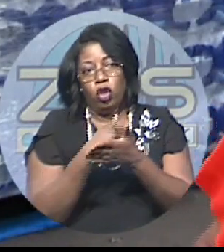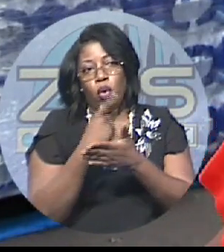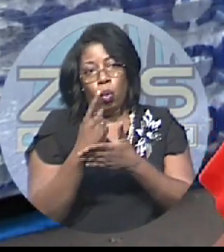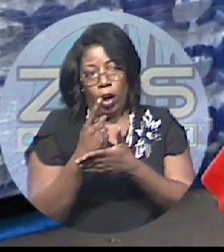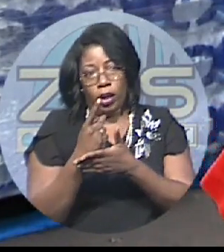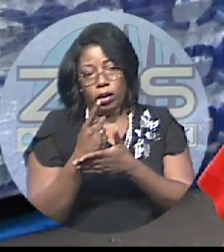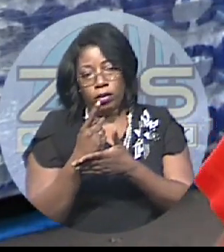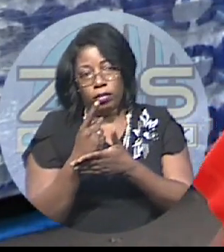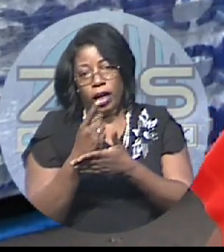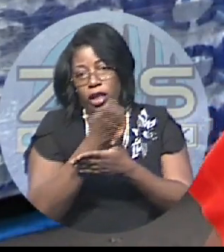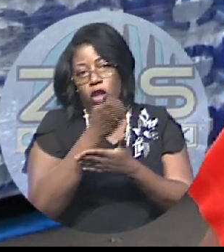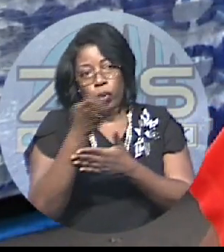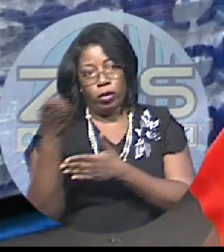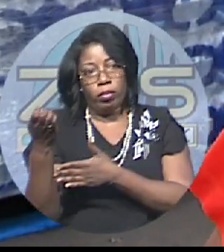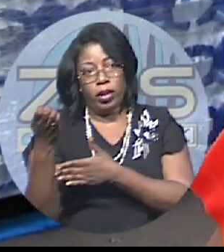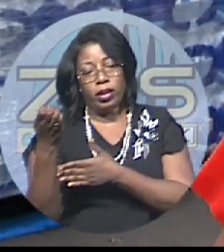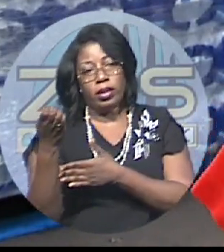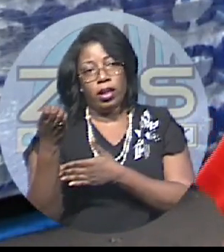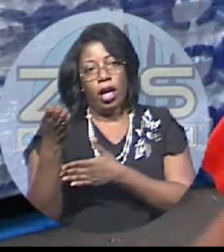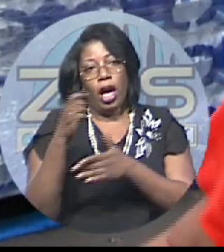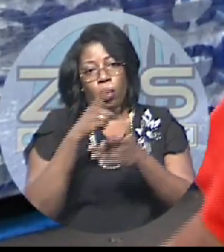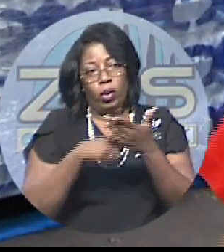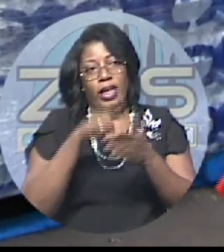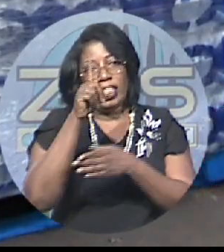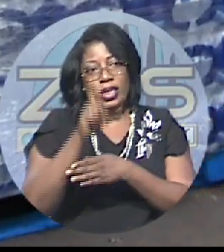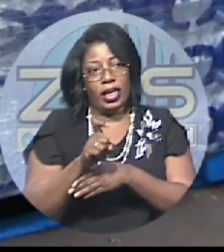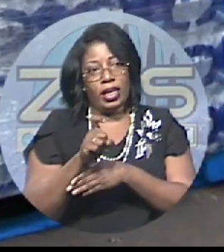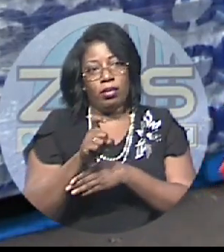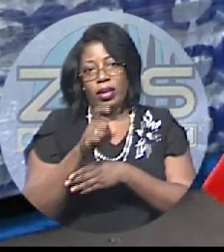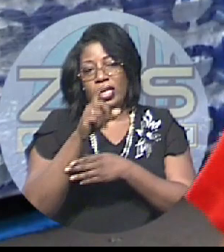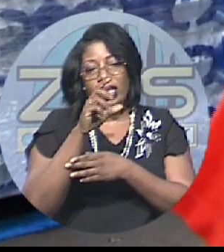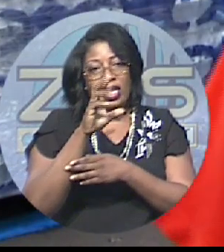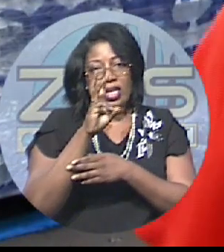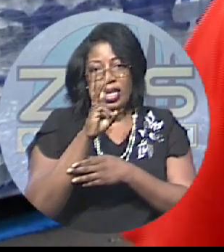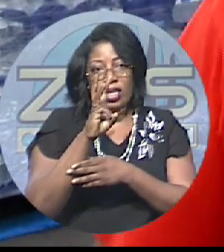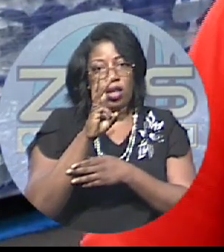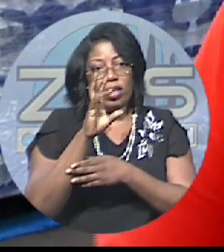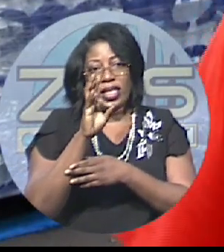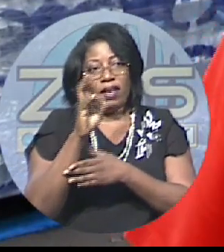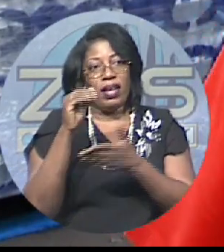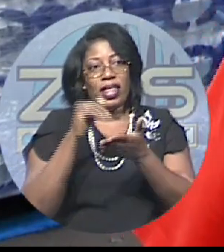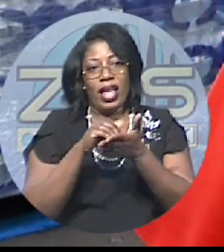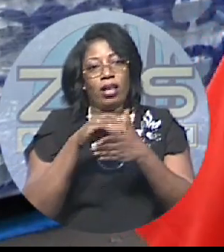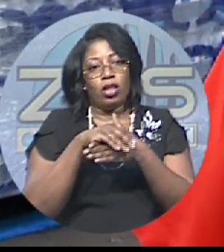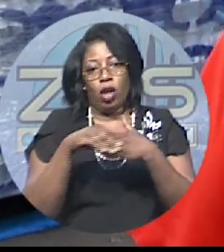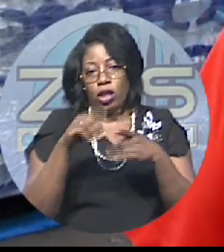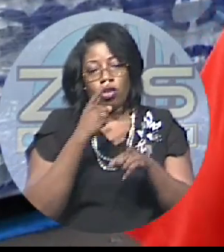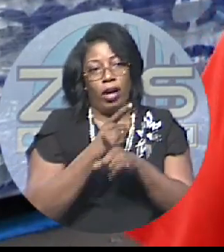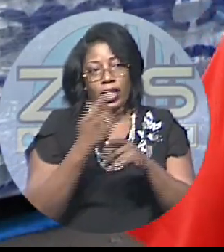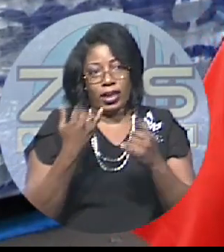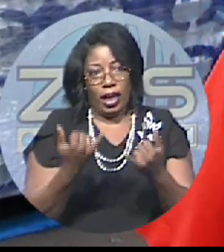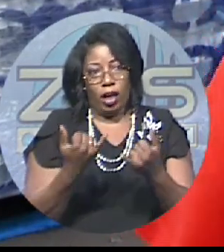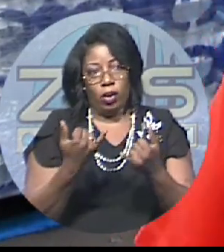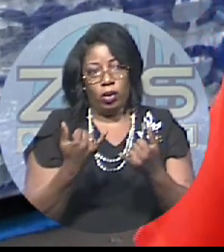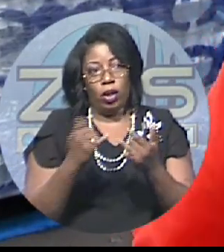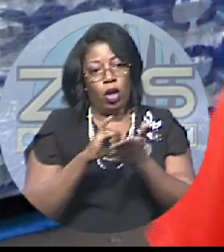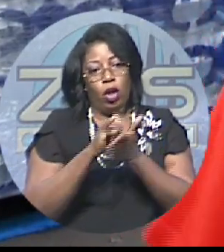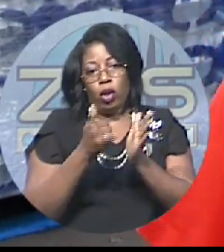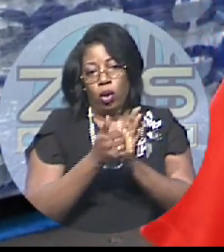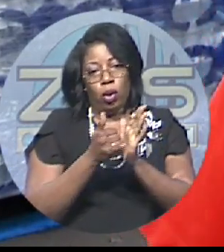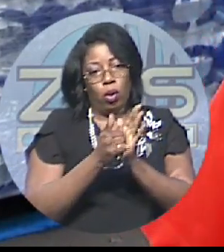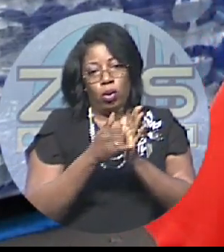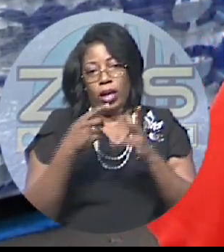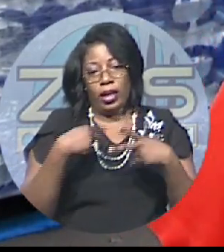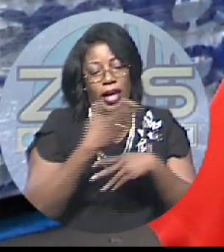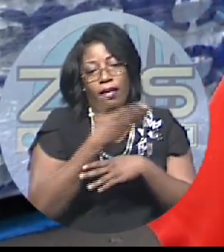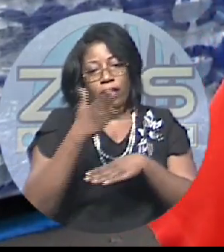all the equipment and what they need, you're going to have about $600,000 for each one of them, if you have to buy that right now, you know? Those guys had everything in